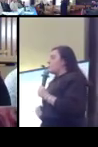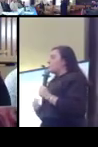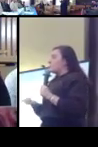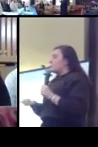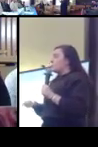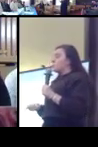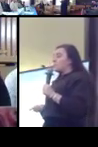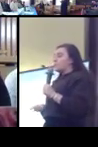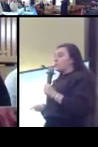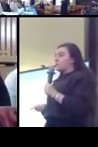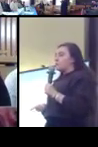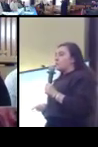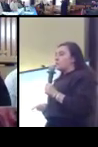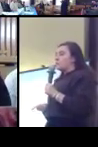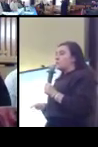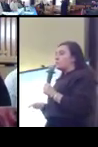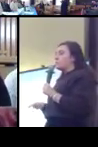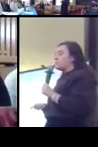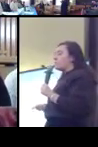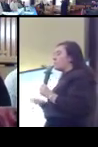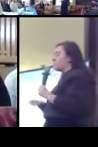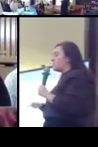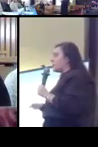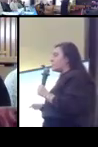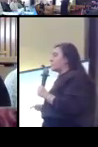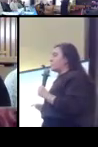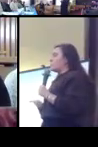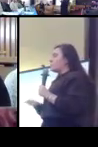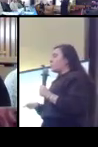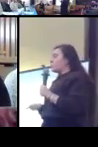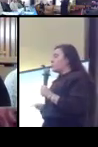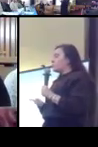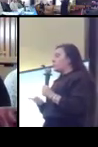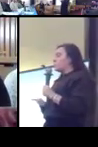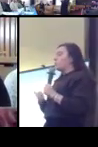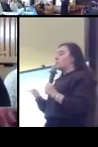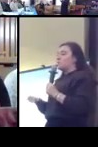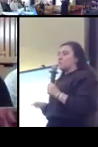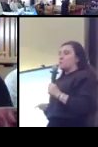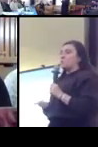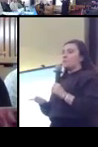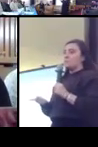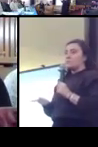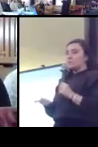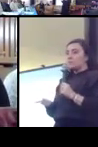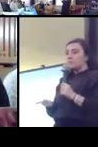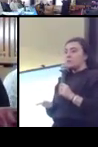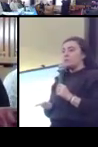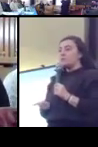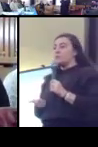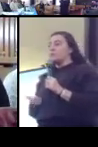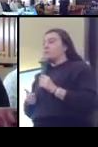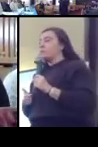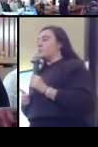expectations. Strengthening the neighborhood character, rather than detracting, supporting the building rehabilitation and adaptive